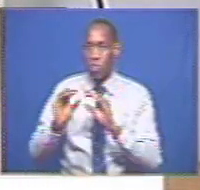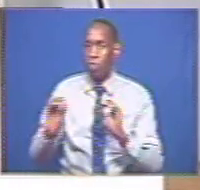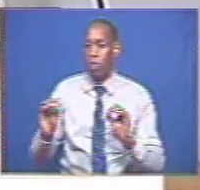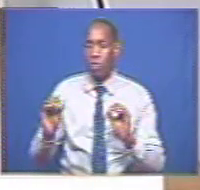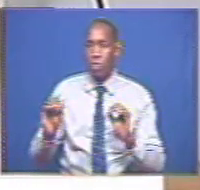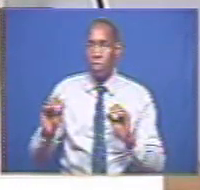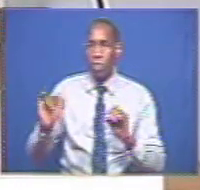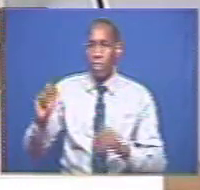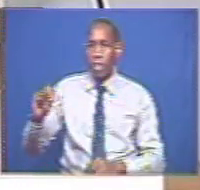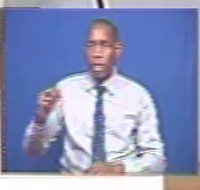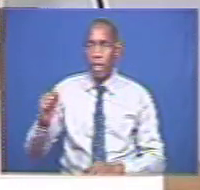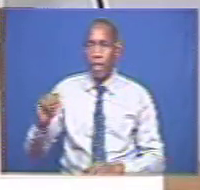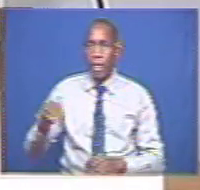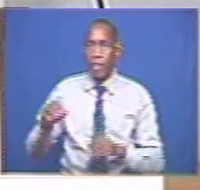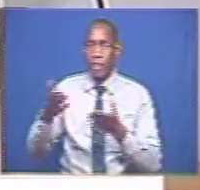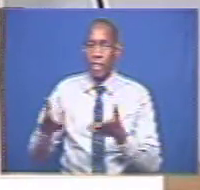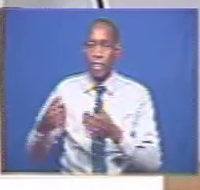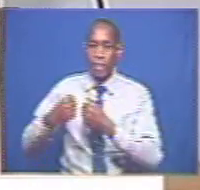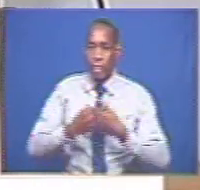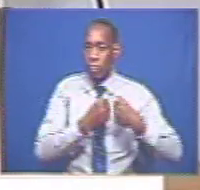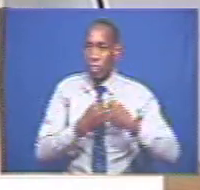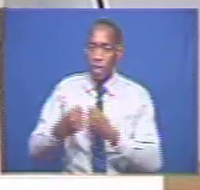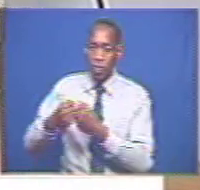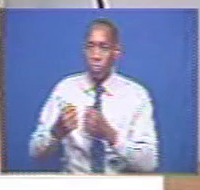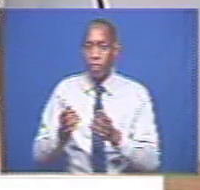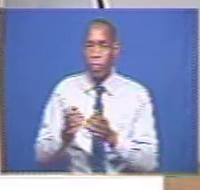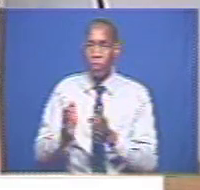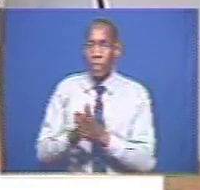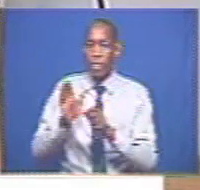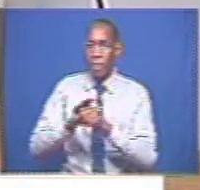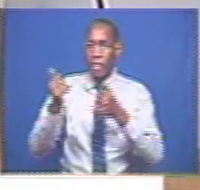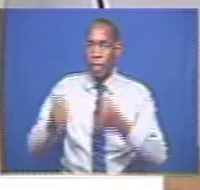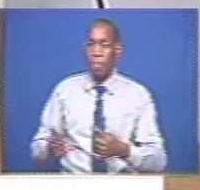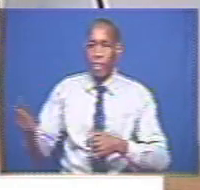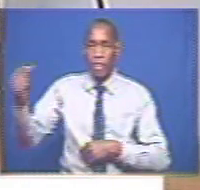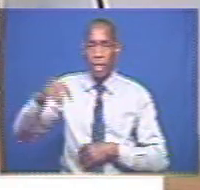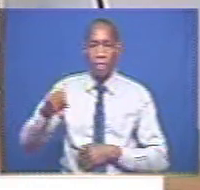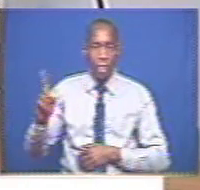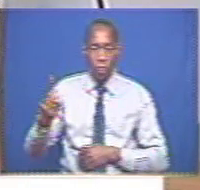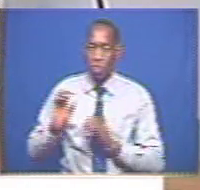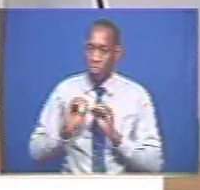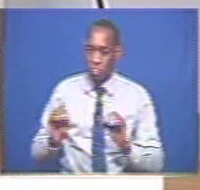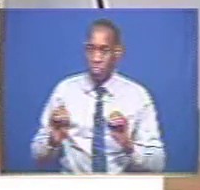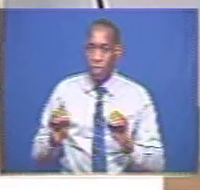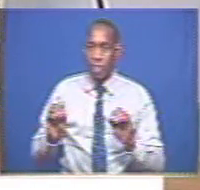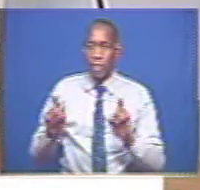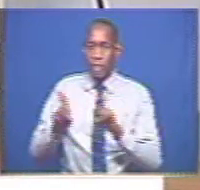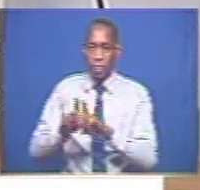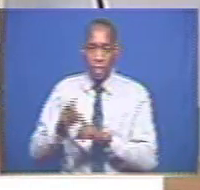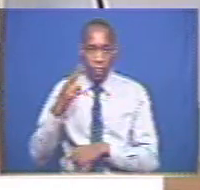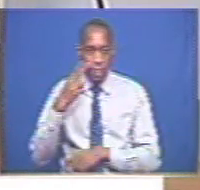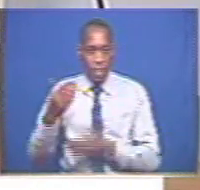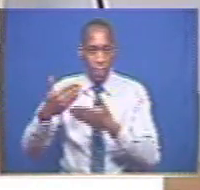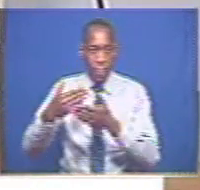Yanga is a team that's struggling at the moment. Yes. And a couple of good players didn't travel to Nairobi. Mm-hmm. That's beside the point. Mm-hmm. If you look at the last